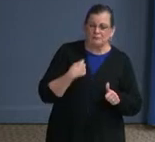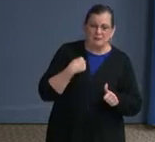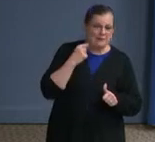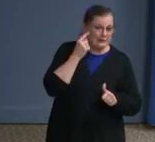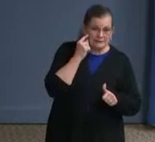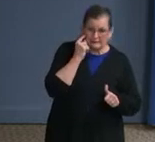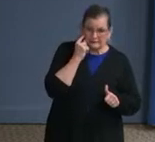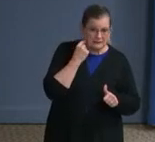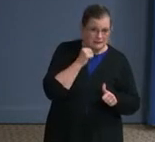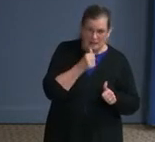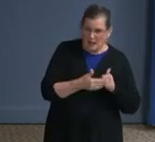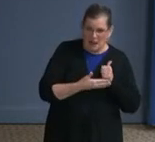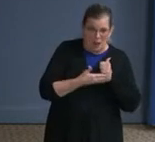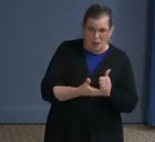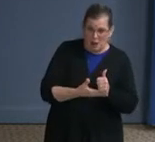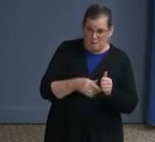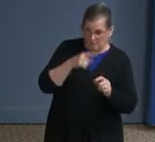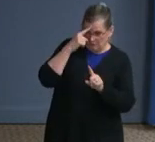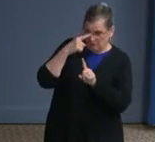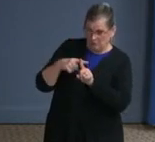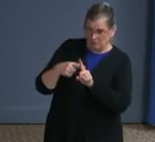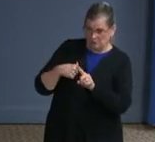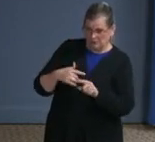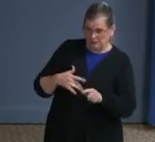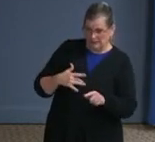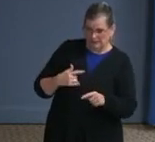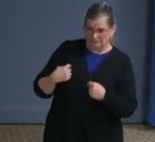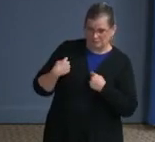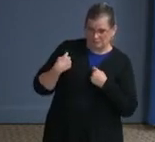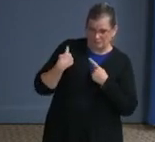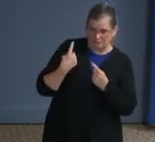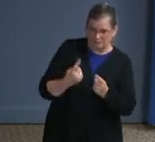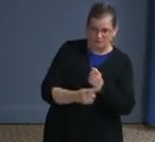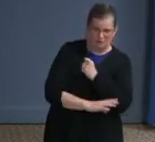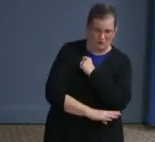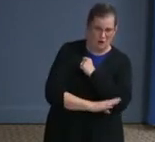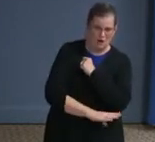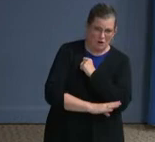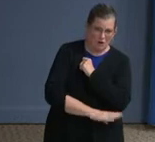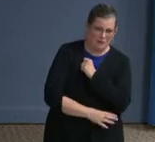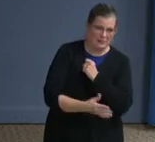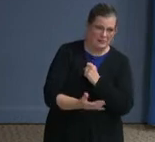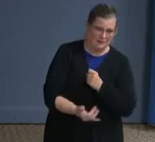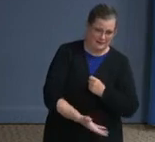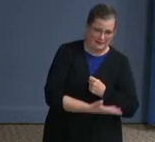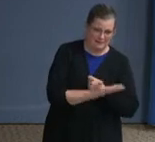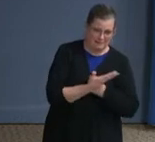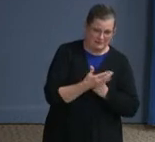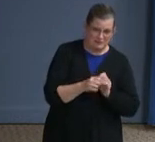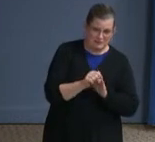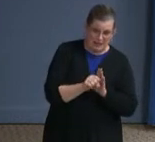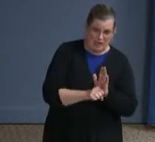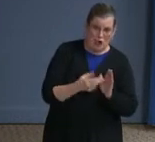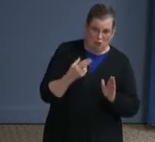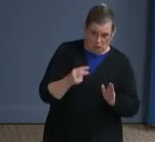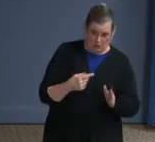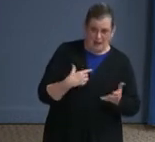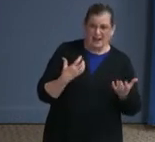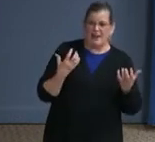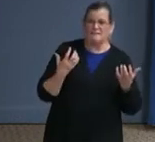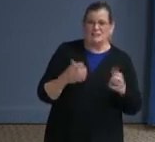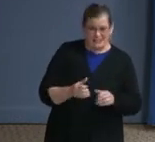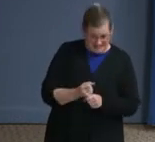the optimism that we were feeling earlier this fall, that statehood had a real chance next year.